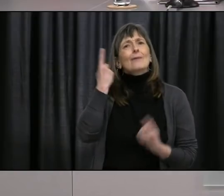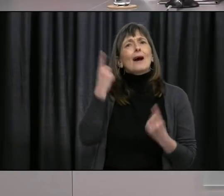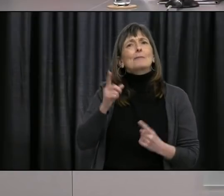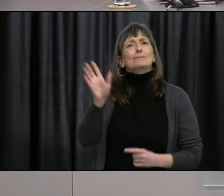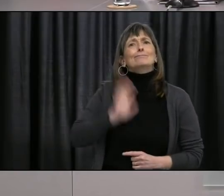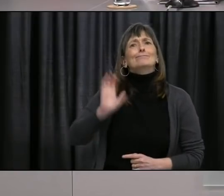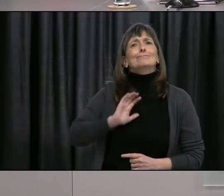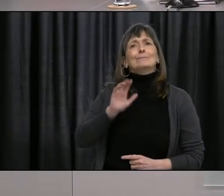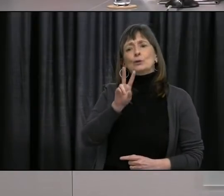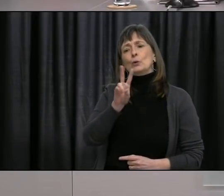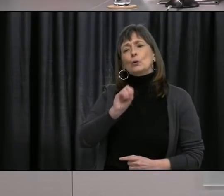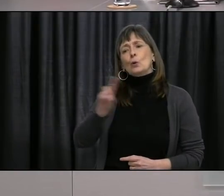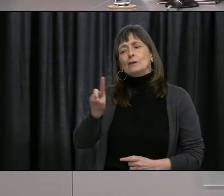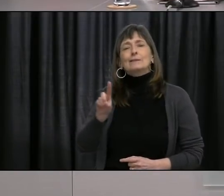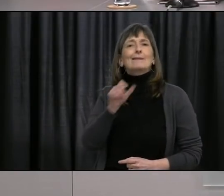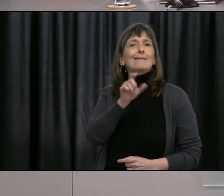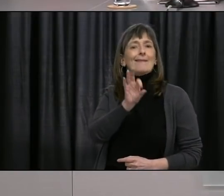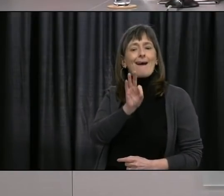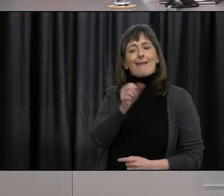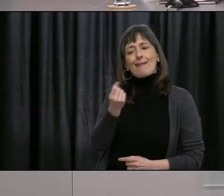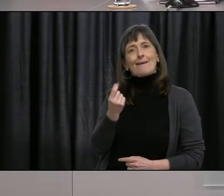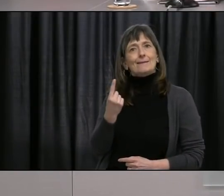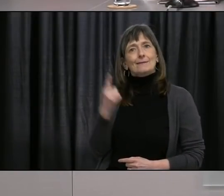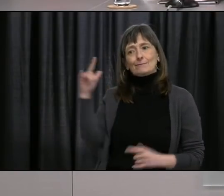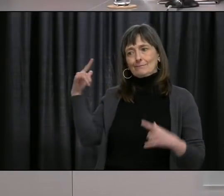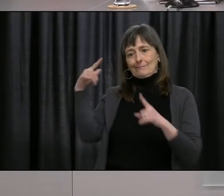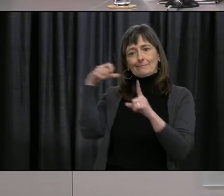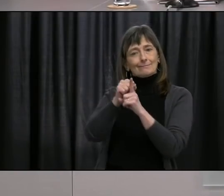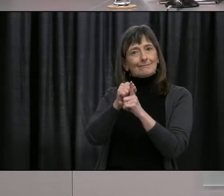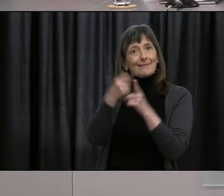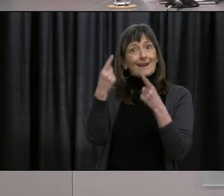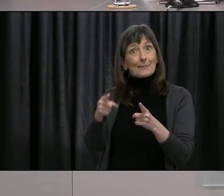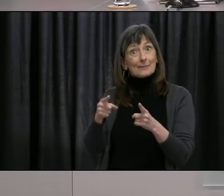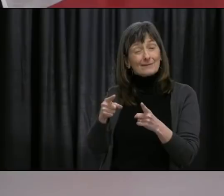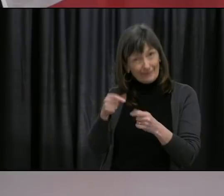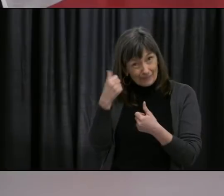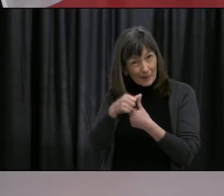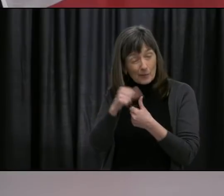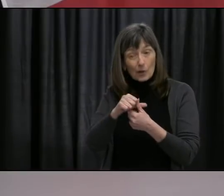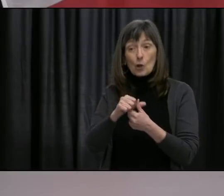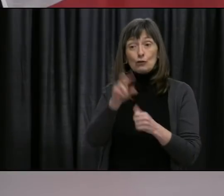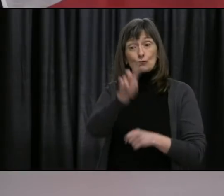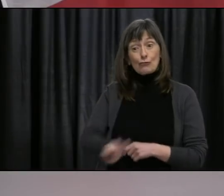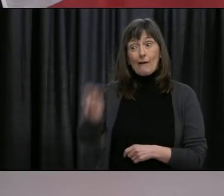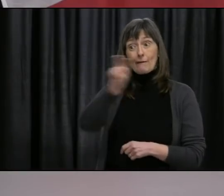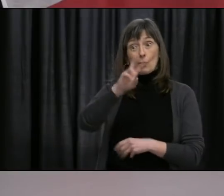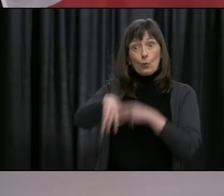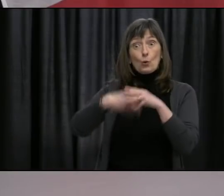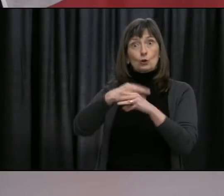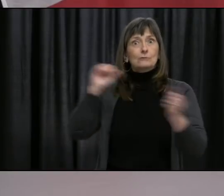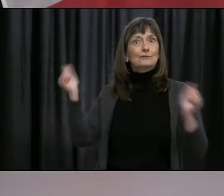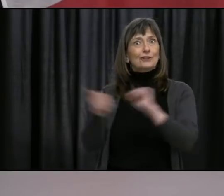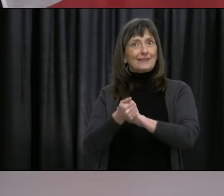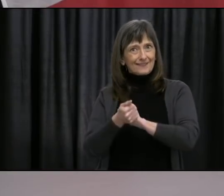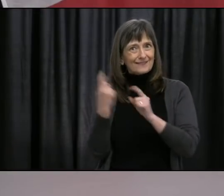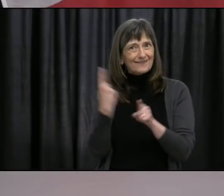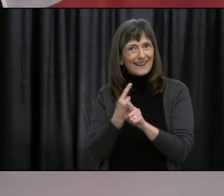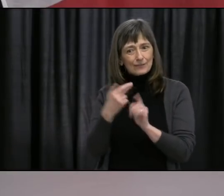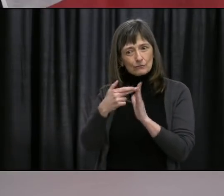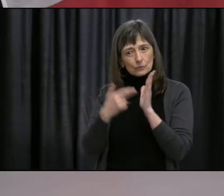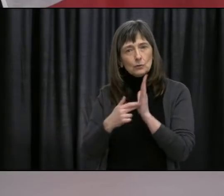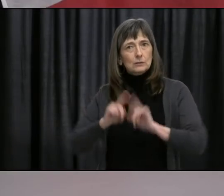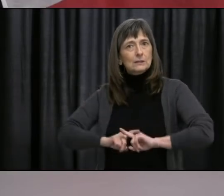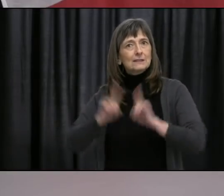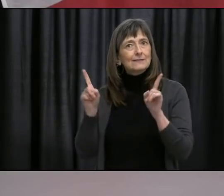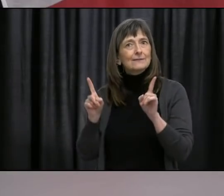9/11, as travelers, people adapted to the new requirements around travel. And I think, as the minister quite